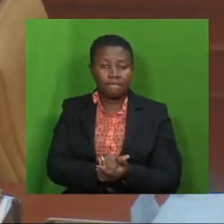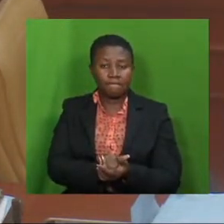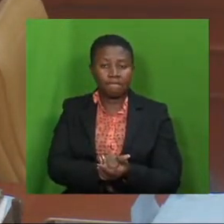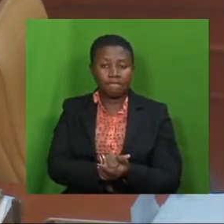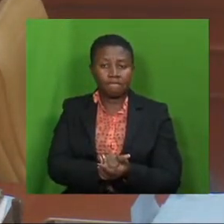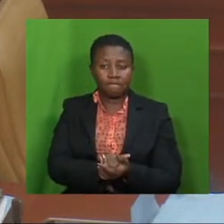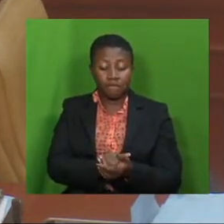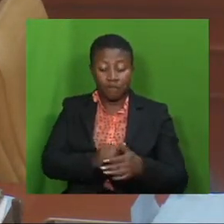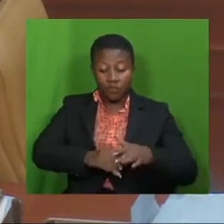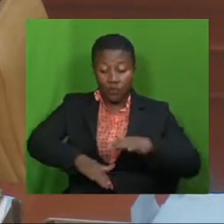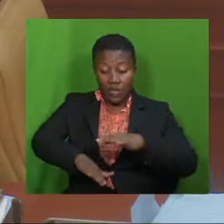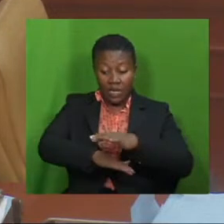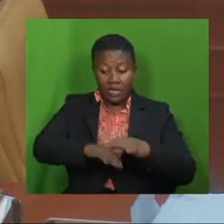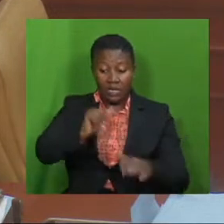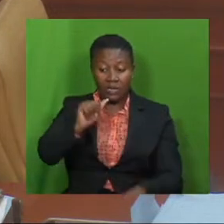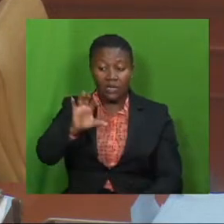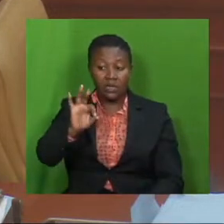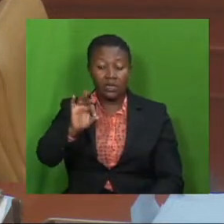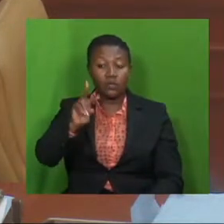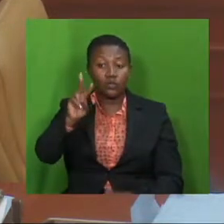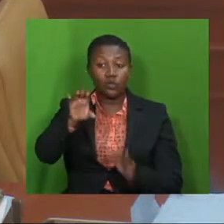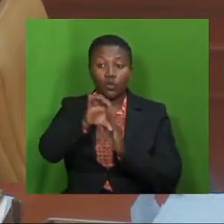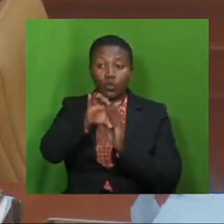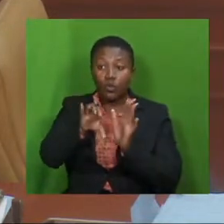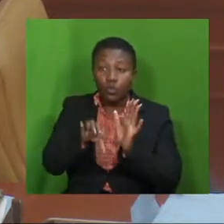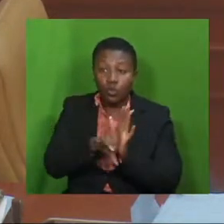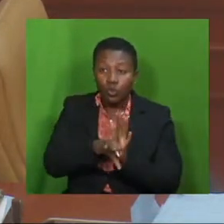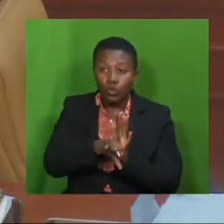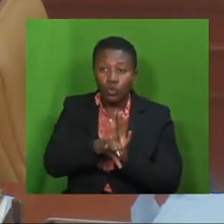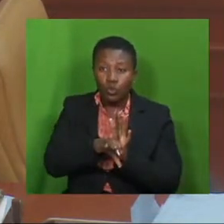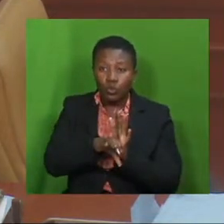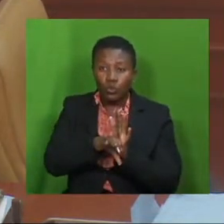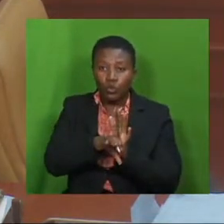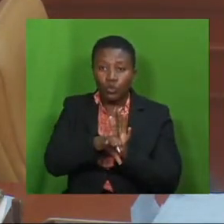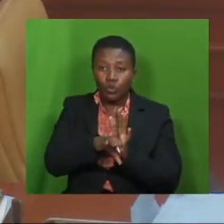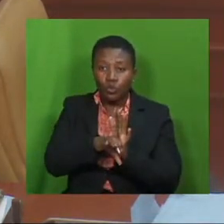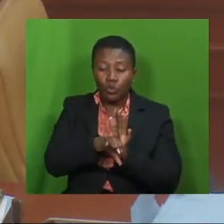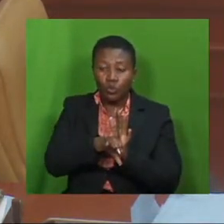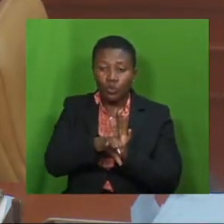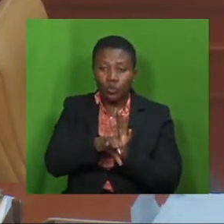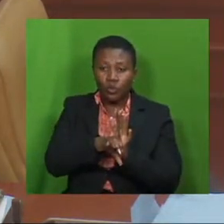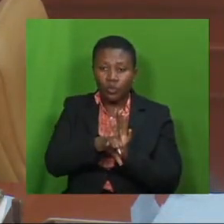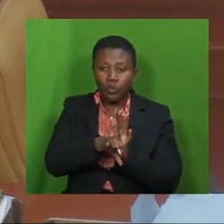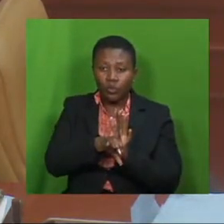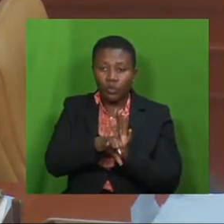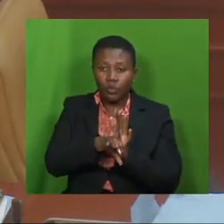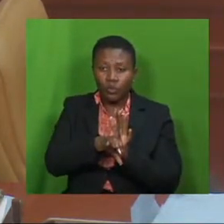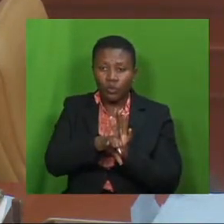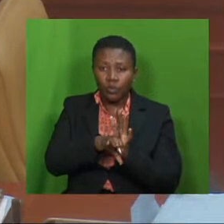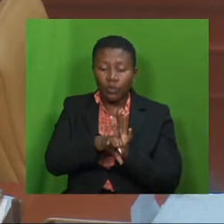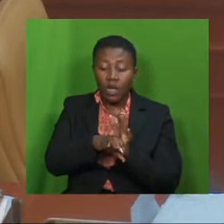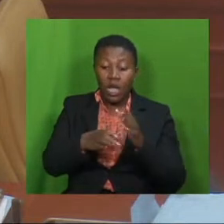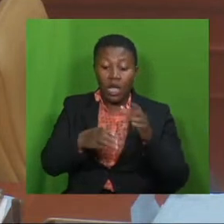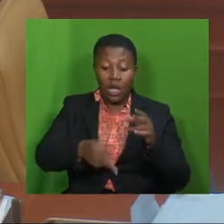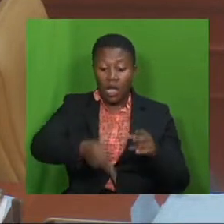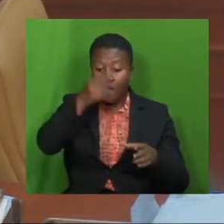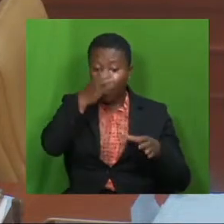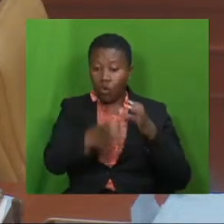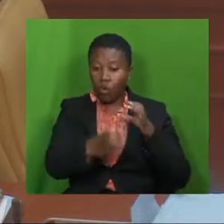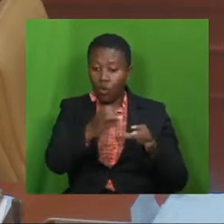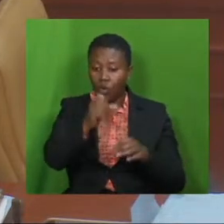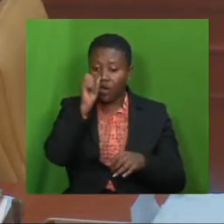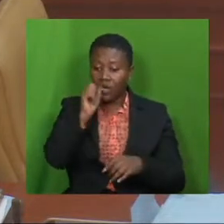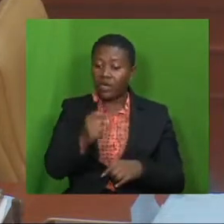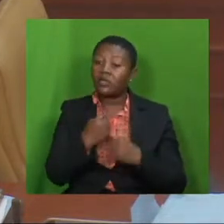under the 1992 Constitution, however, it is the High Court which can declare a member of Parliament seat